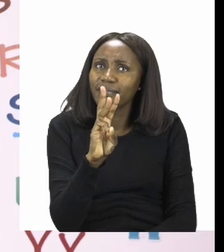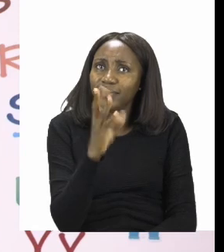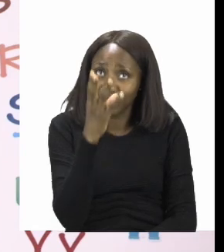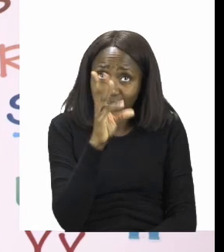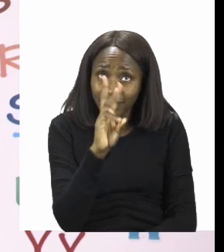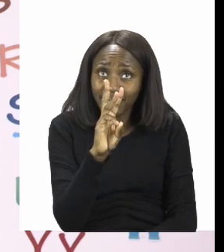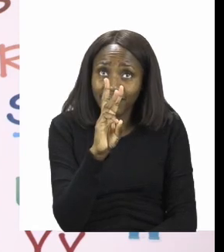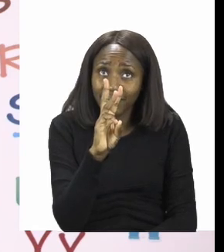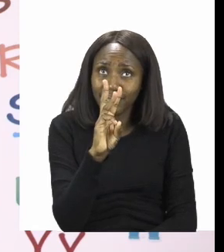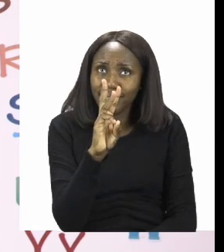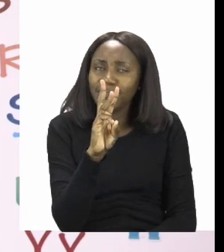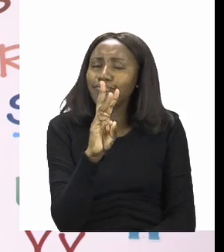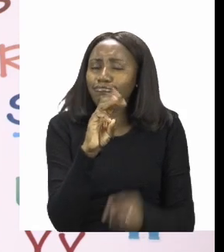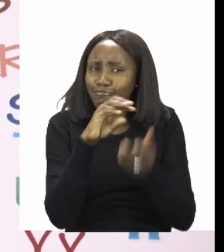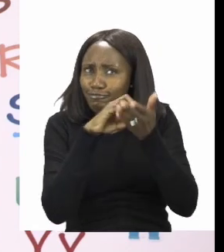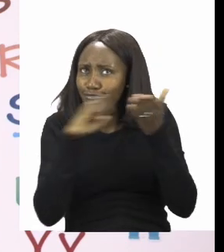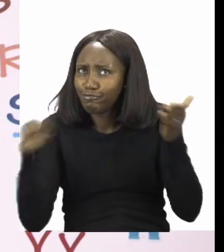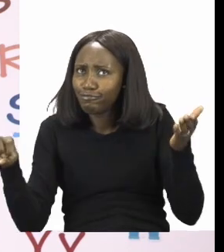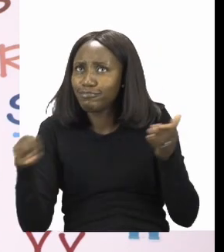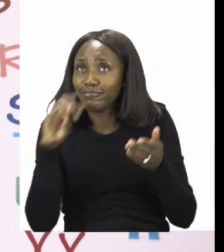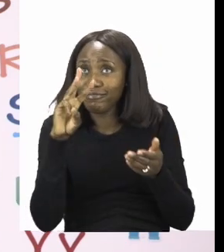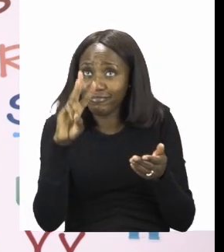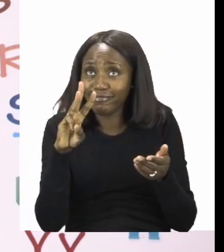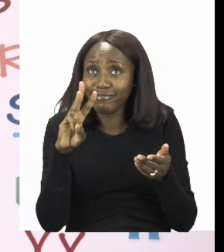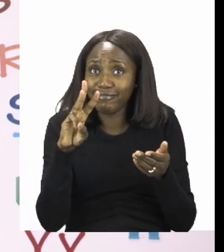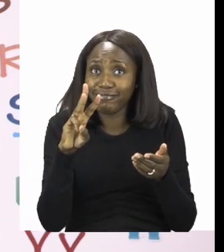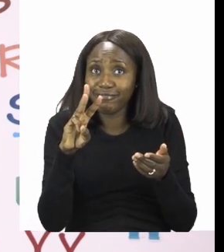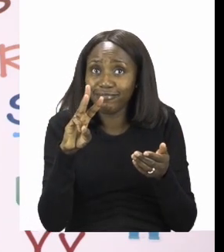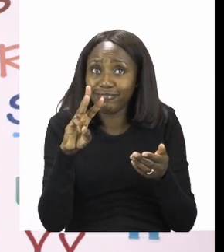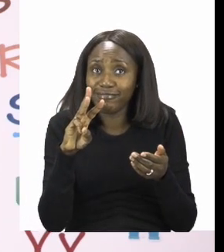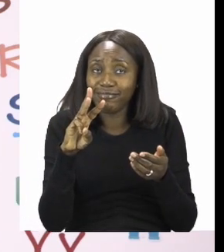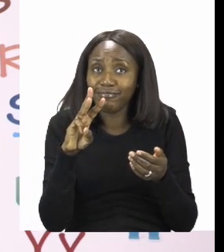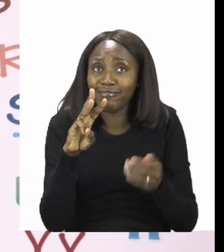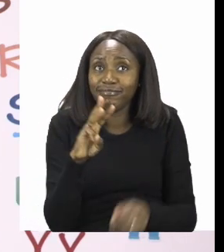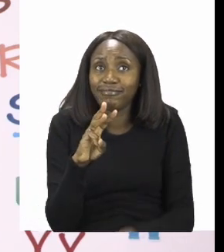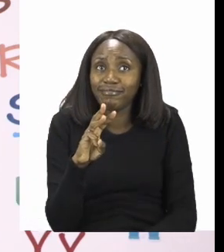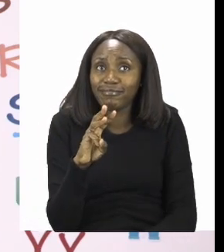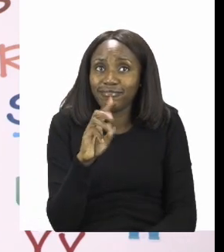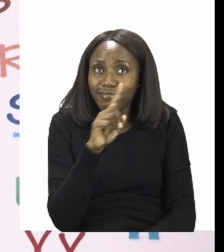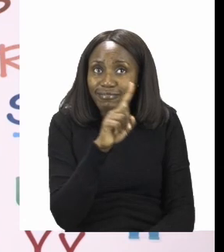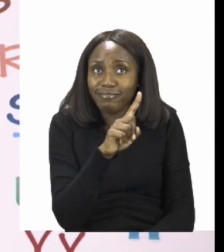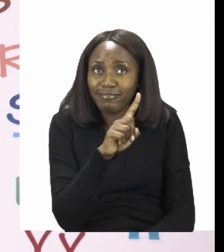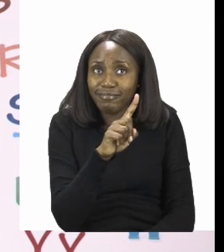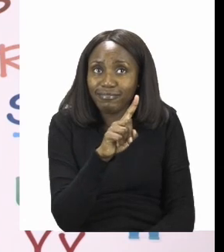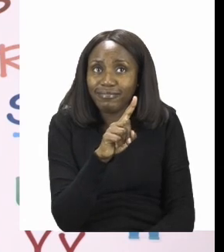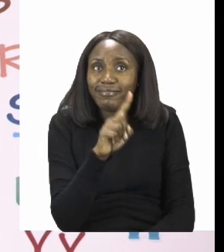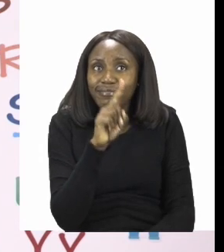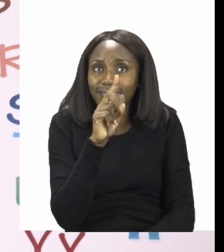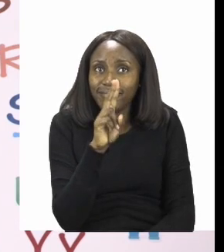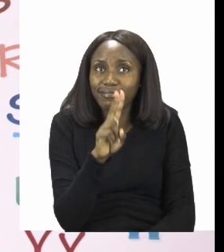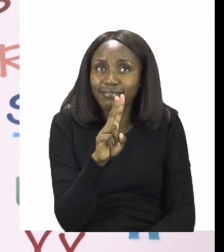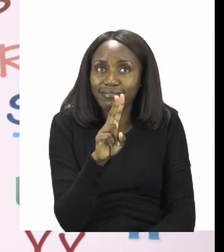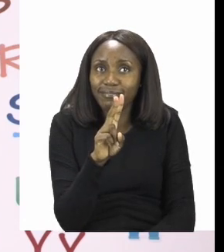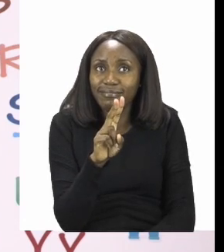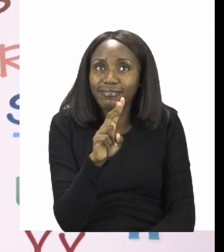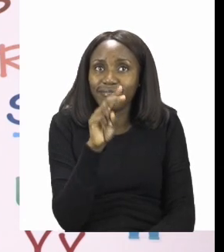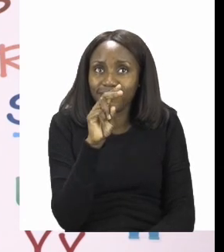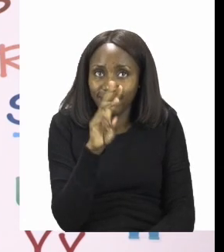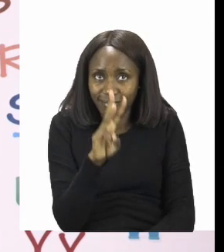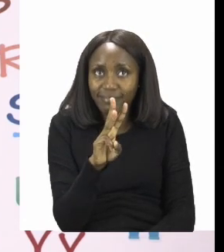need to take away 3 of them. Let's count. 1,